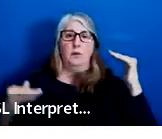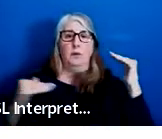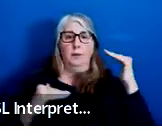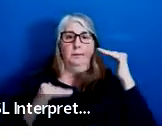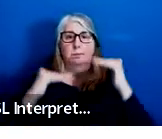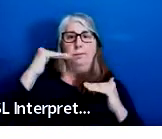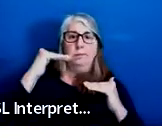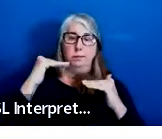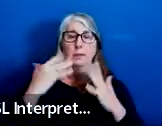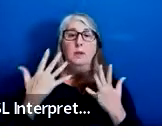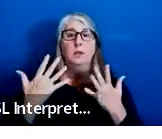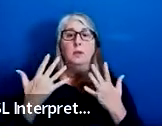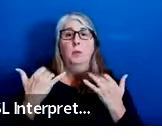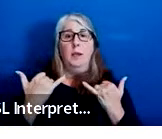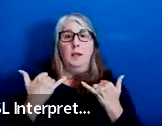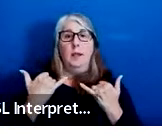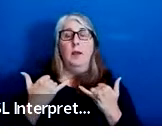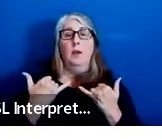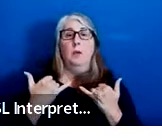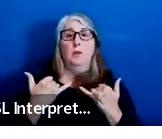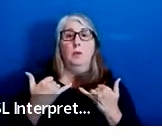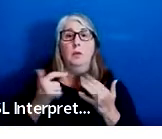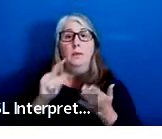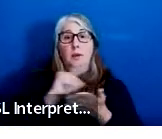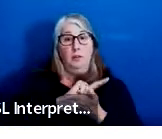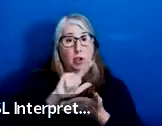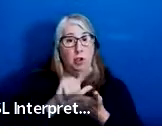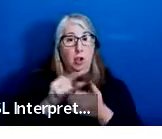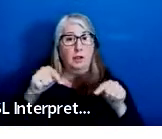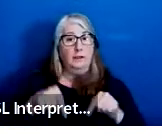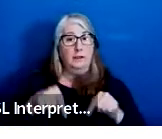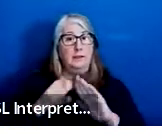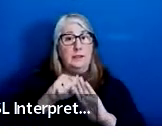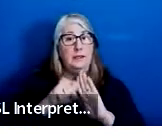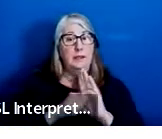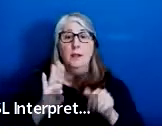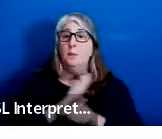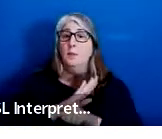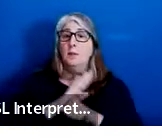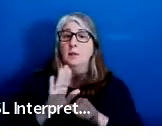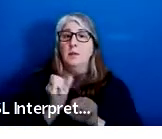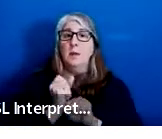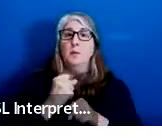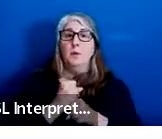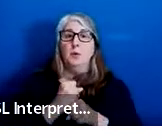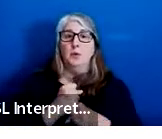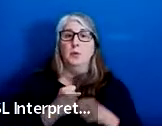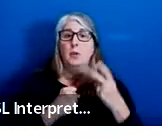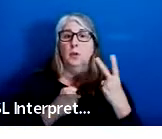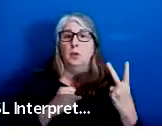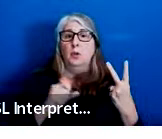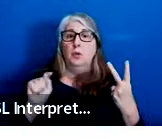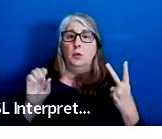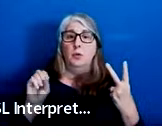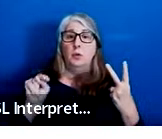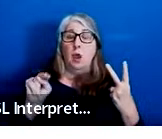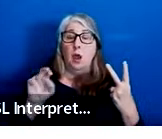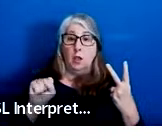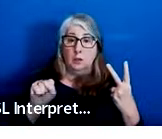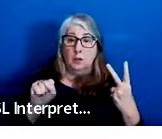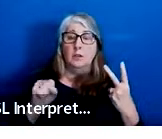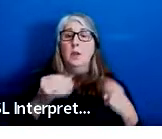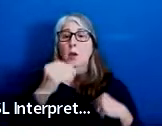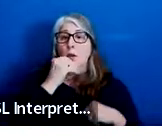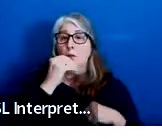is a law in the state now that businesses that produce two tons of food scraps this year, and I